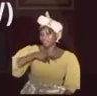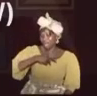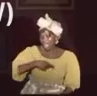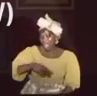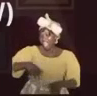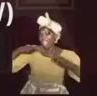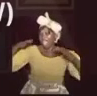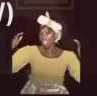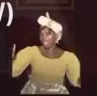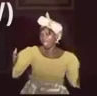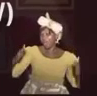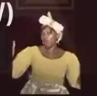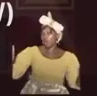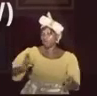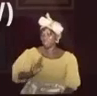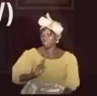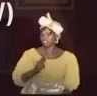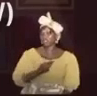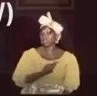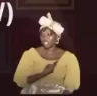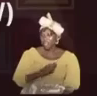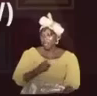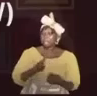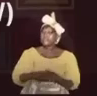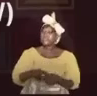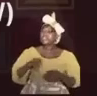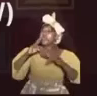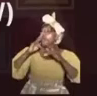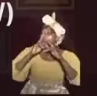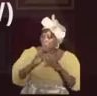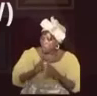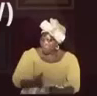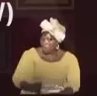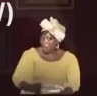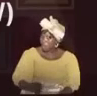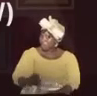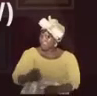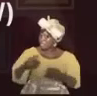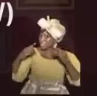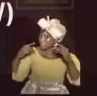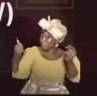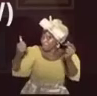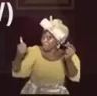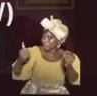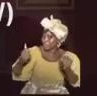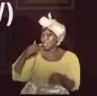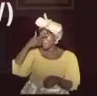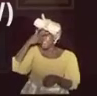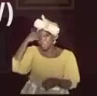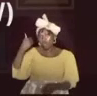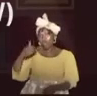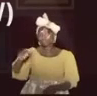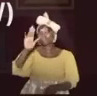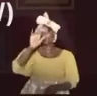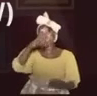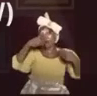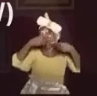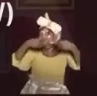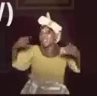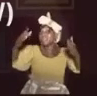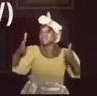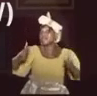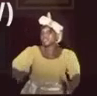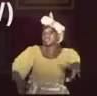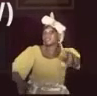admonishing us to do. He says, be sober, be vigilant, because your adversary, the